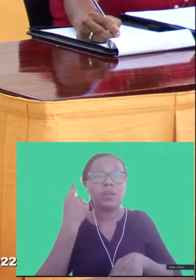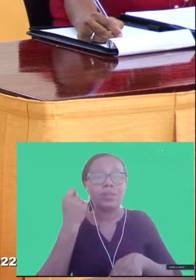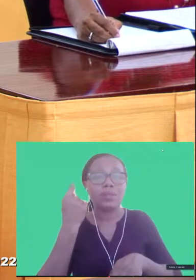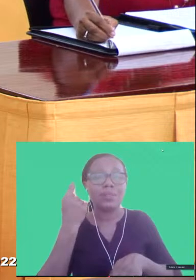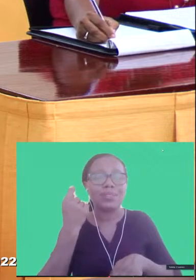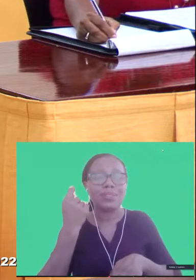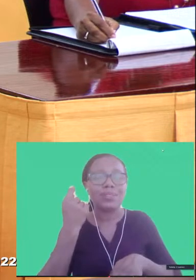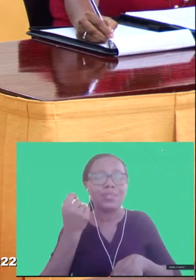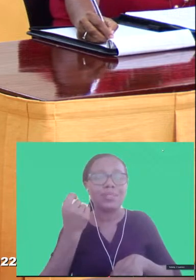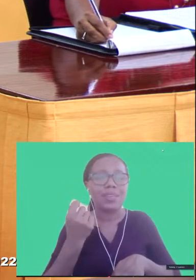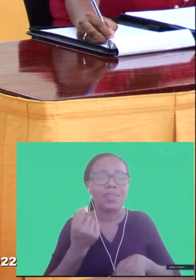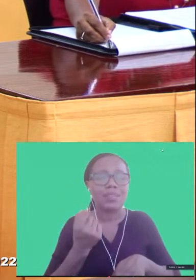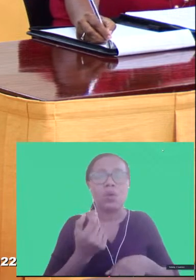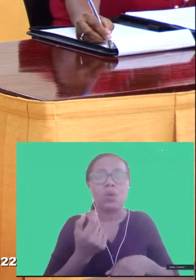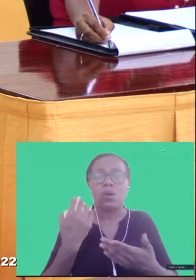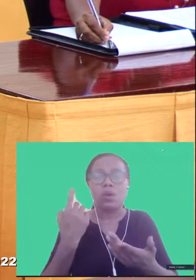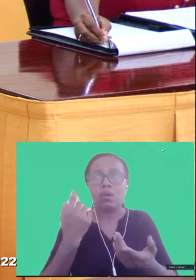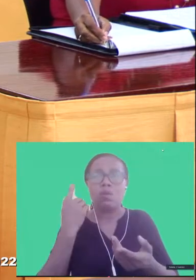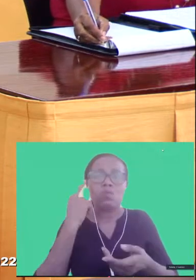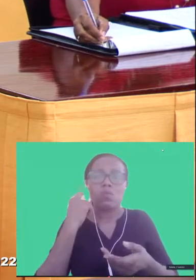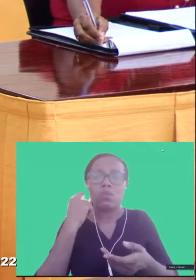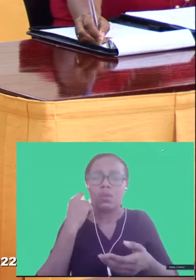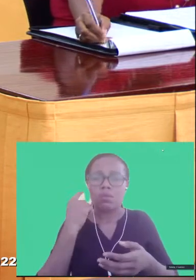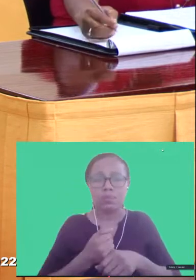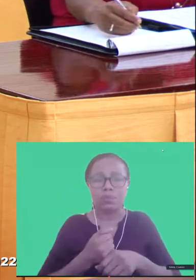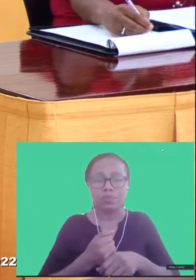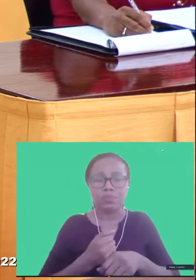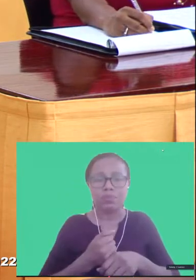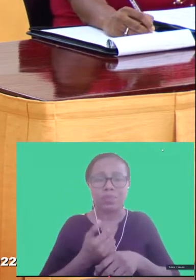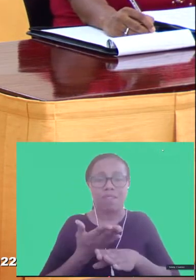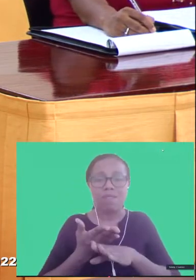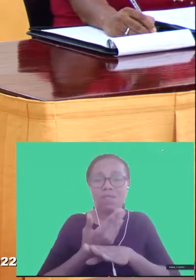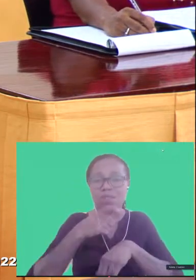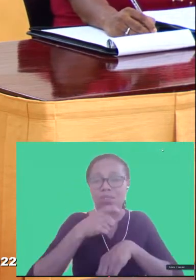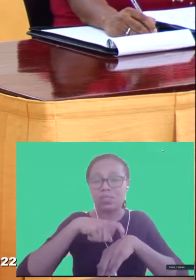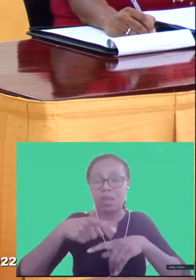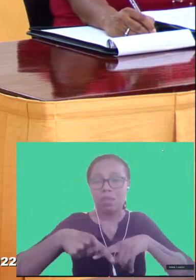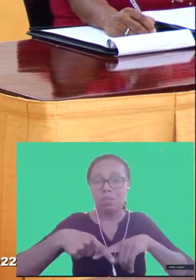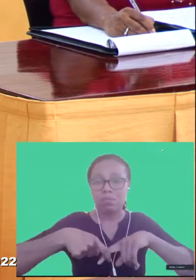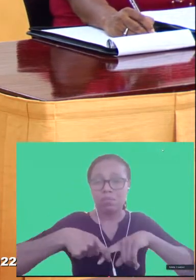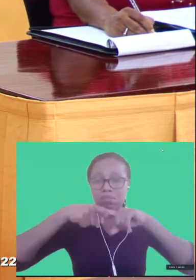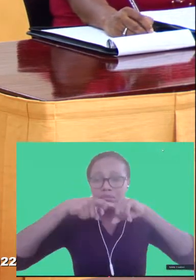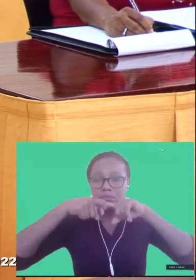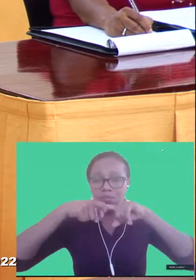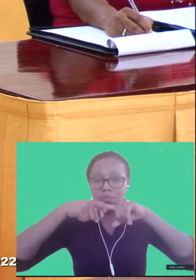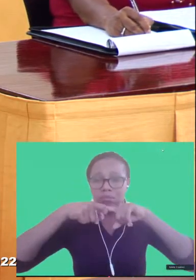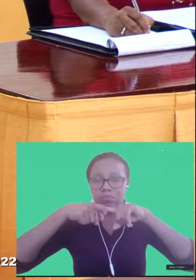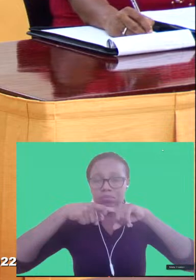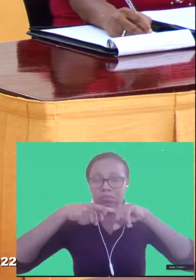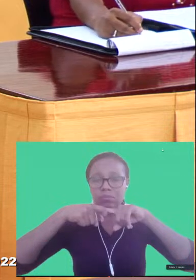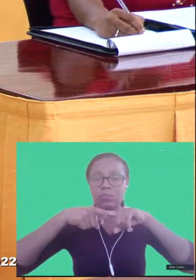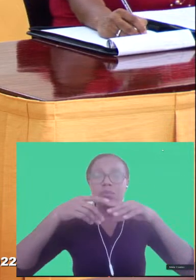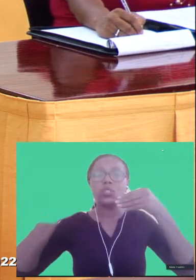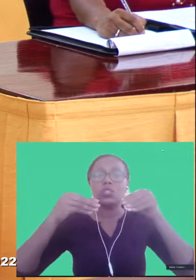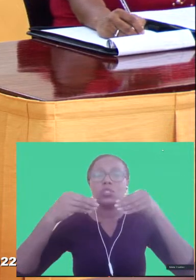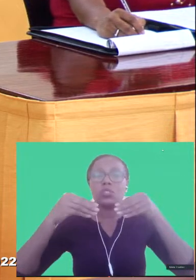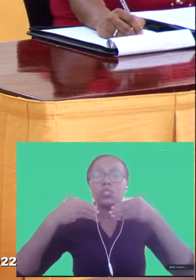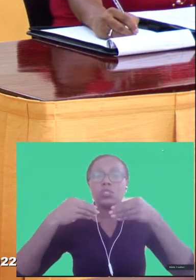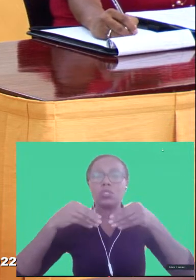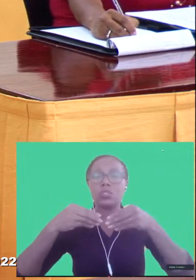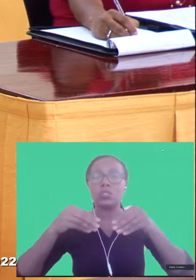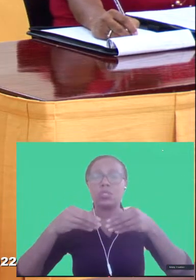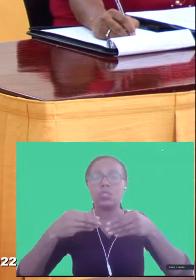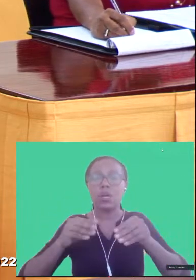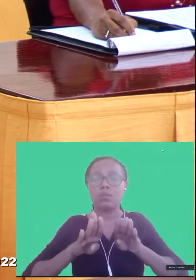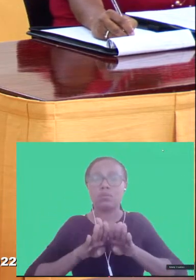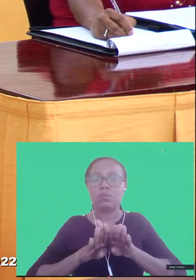pause, on the strongest possible advice from the public health officials. We recognize that what I have